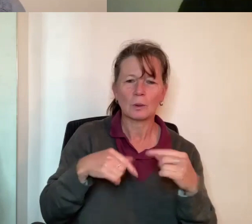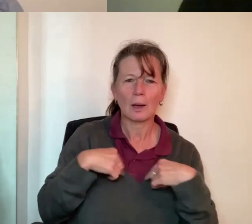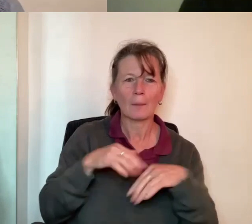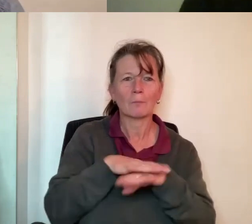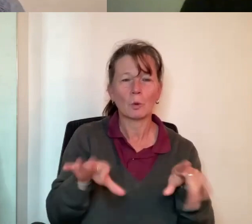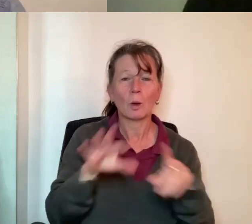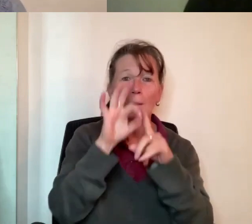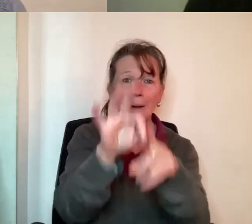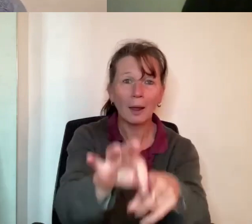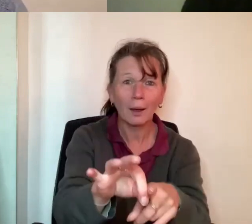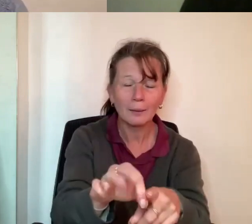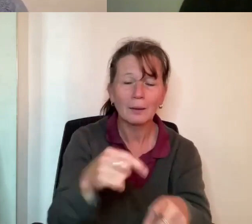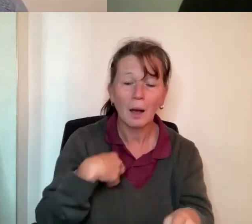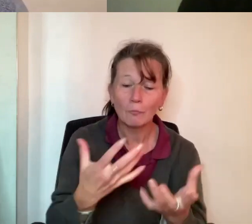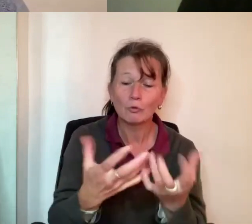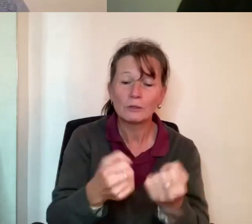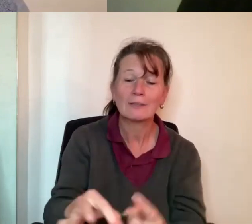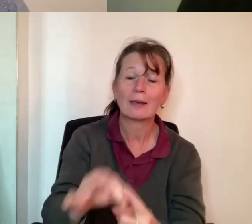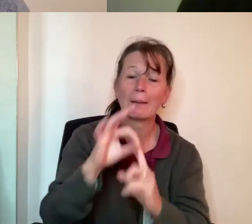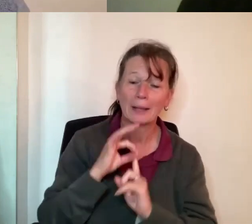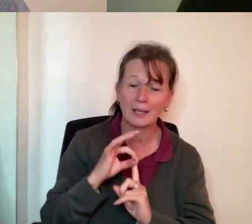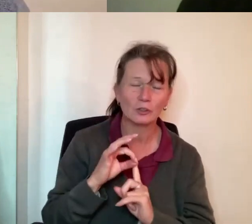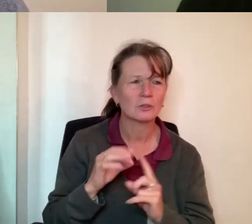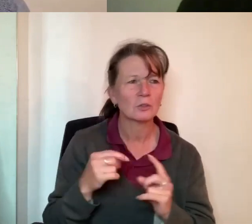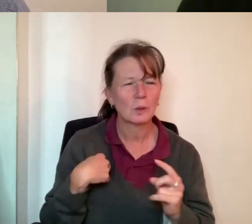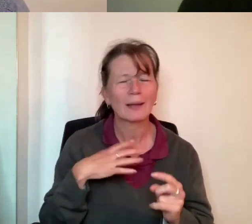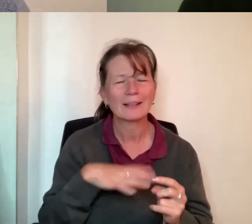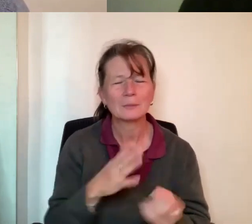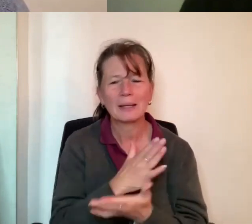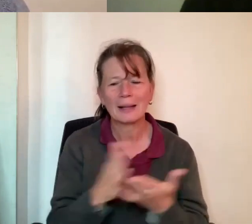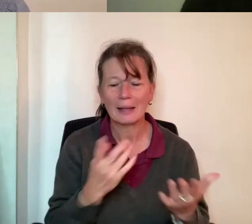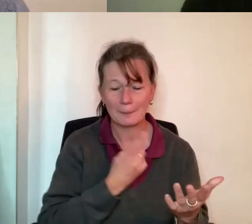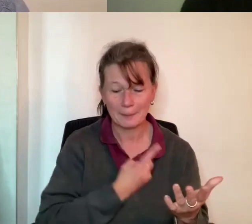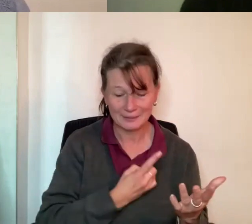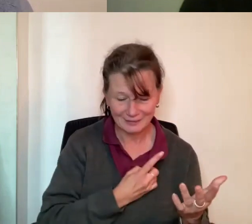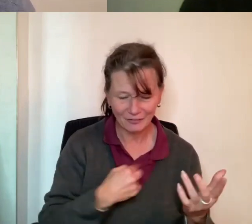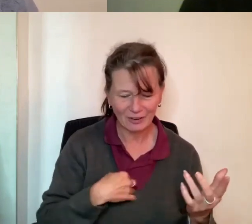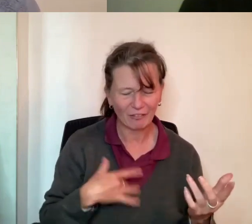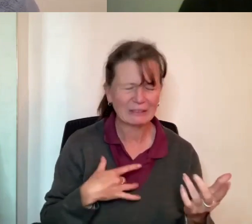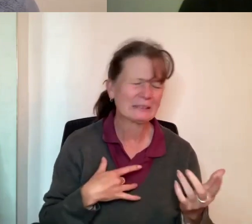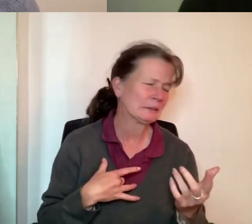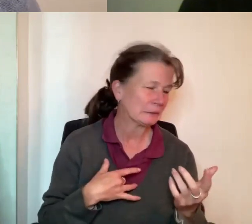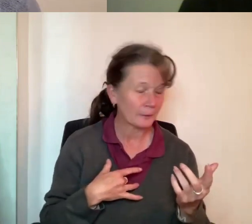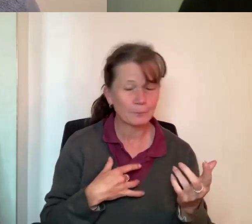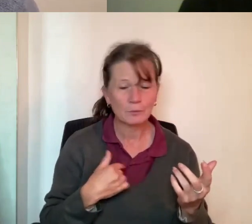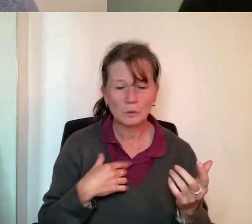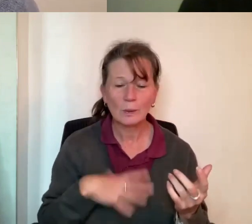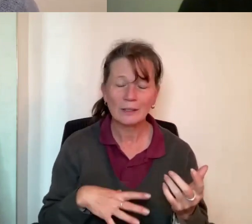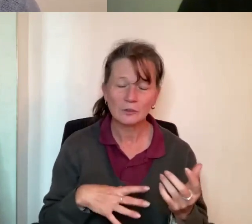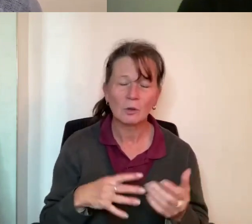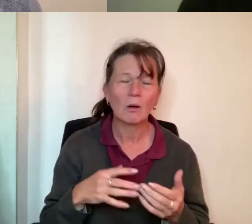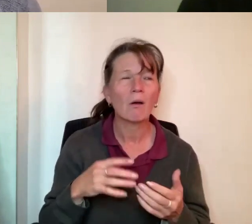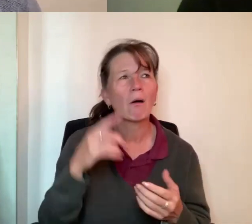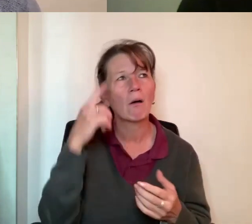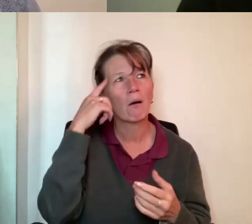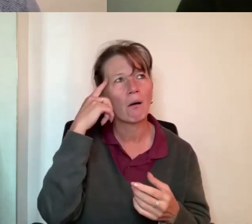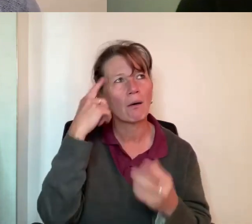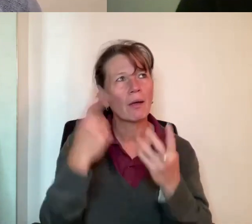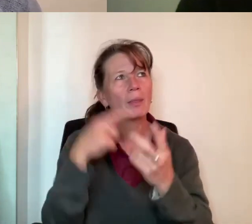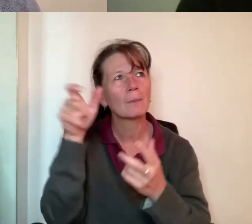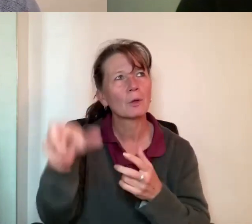of hopefully putting kind of things in place that, whether that's